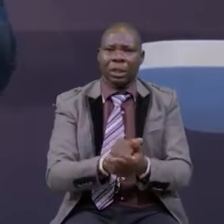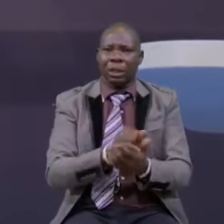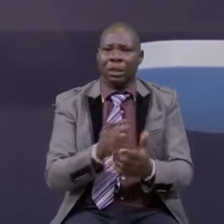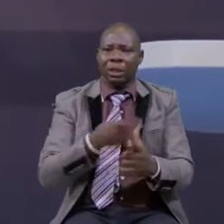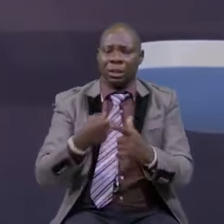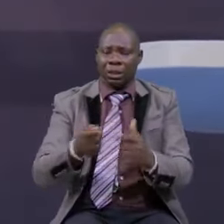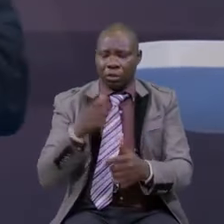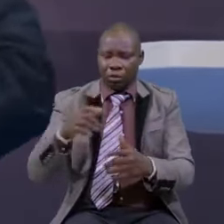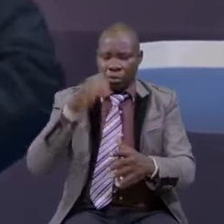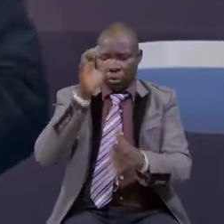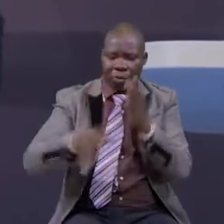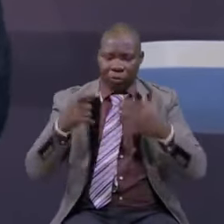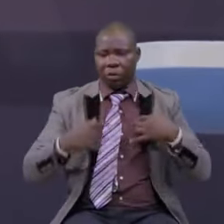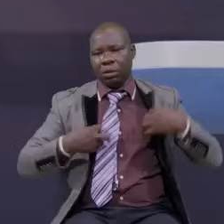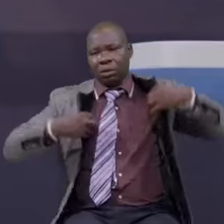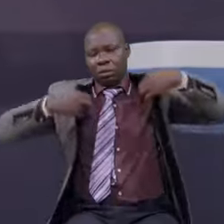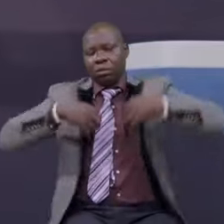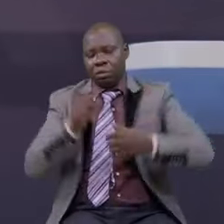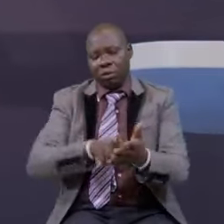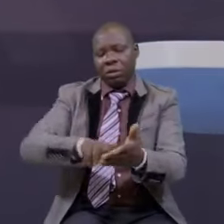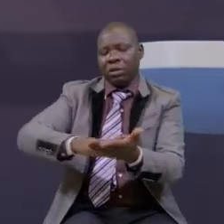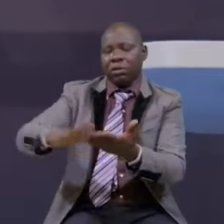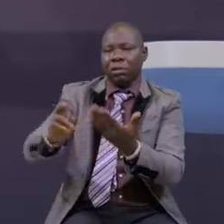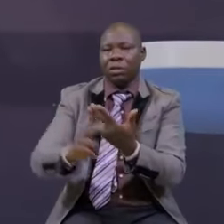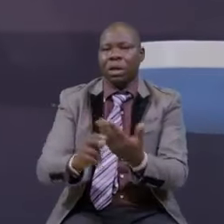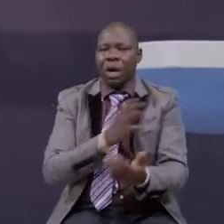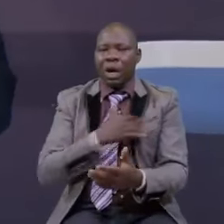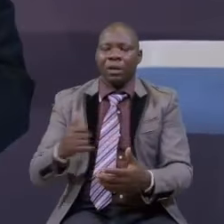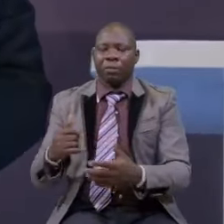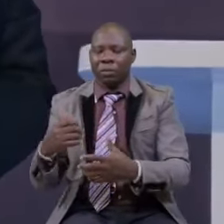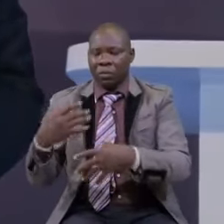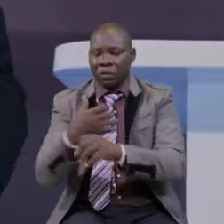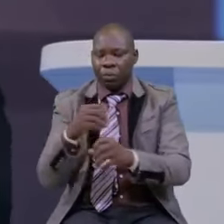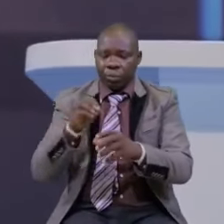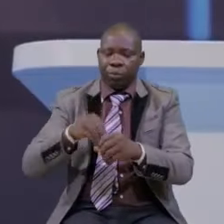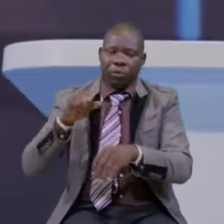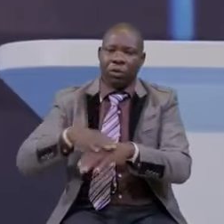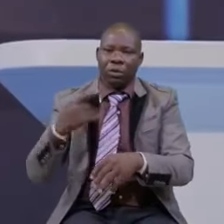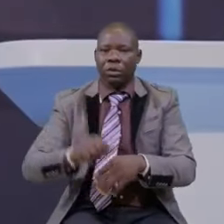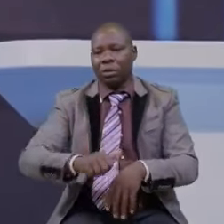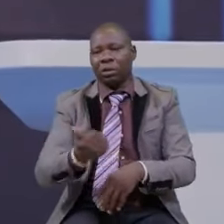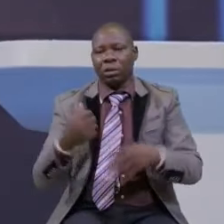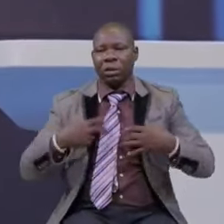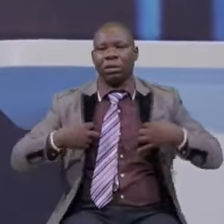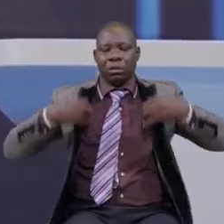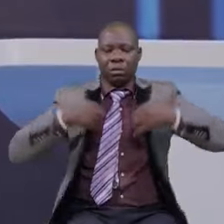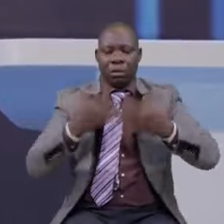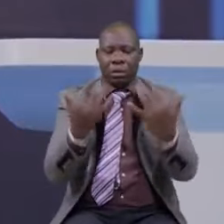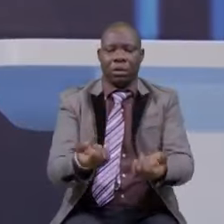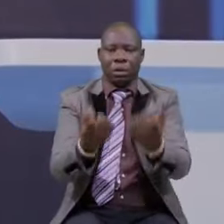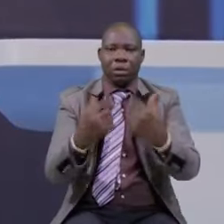the robe of righteousness and you put on the other robe. Now come, I'll tell you, I can